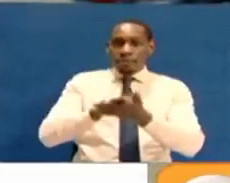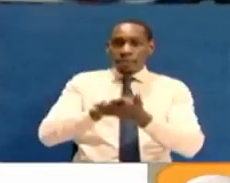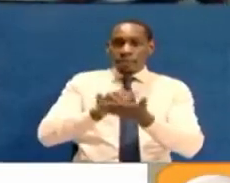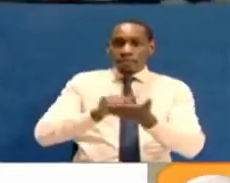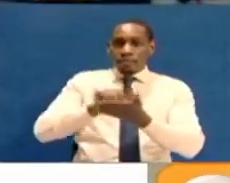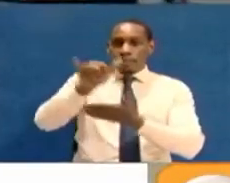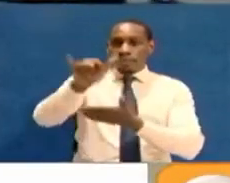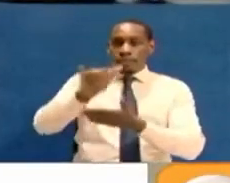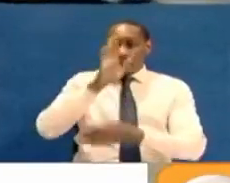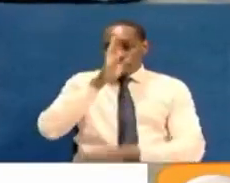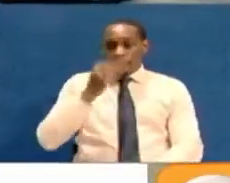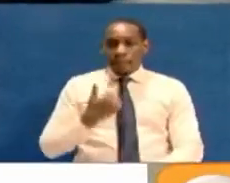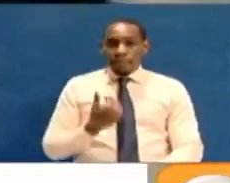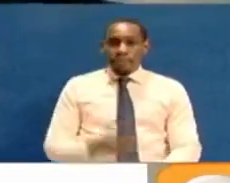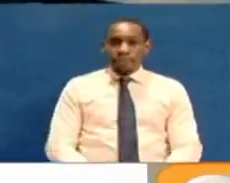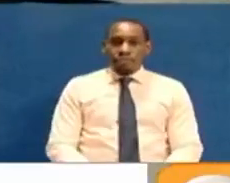uncertain.